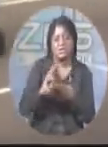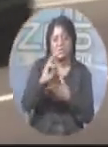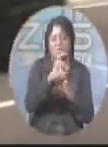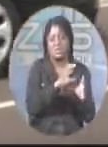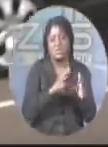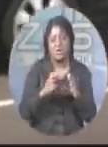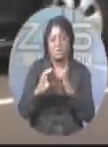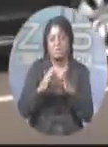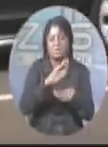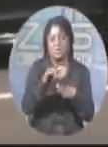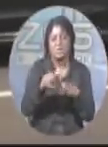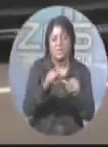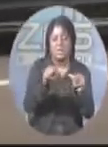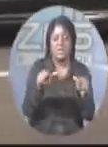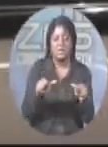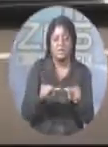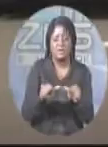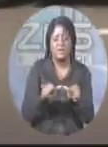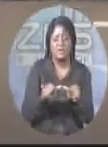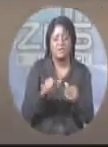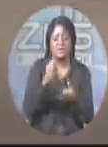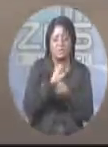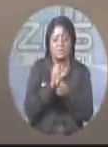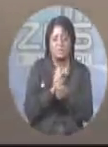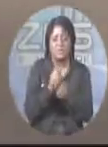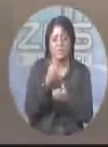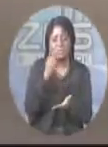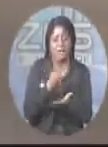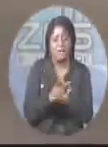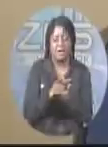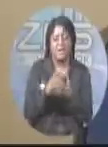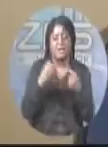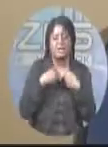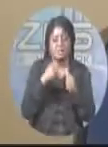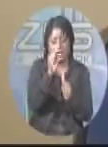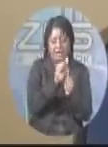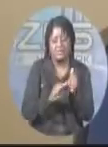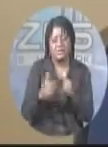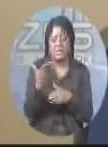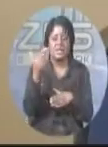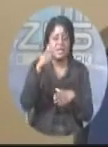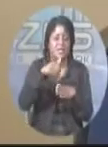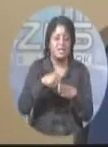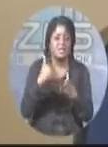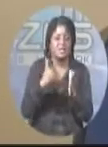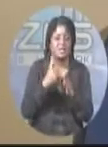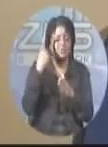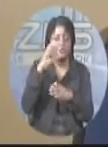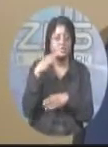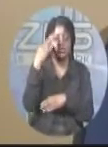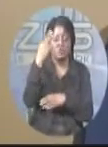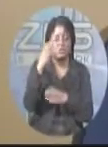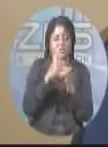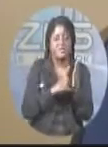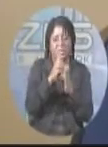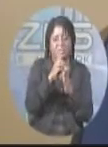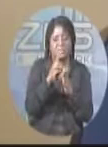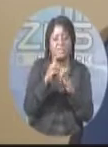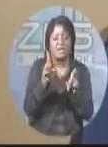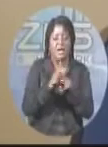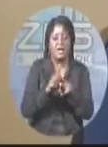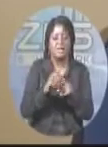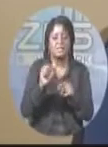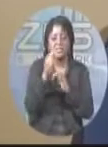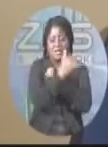450-acre sports park now that has everything in it for future development of us as a country and the future development